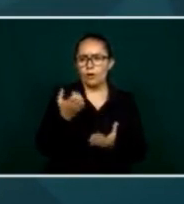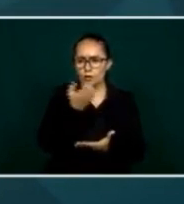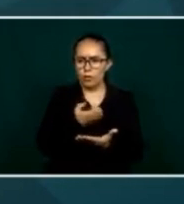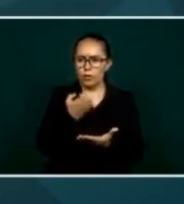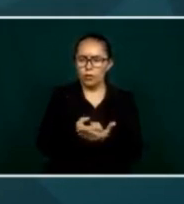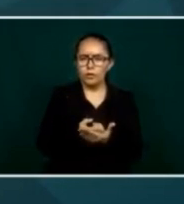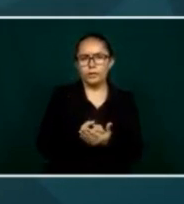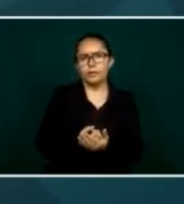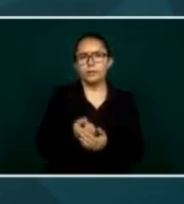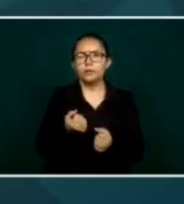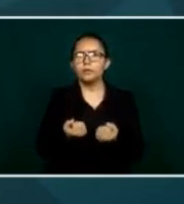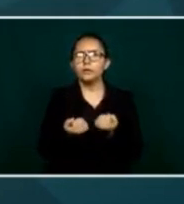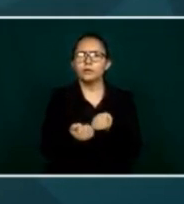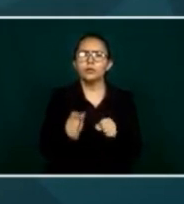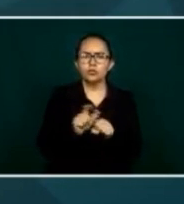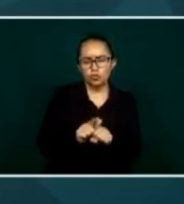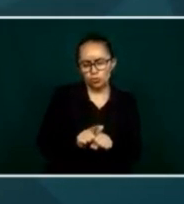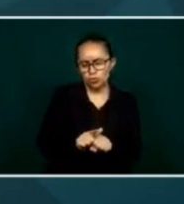better the